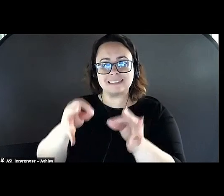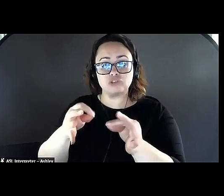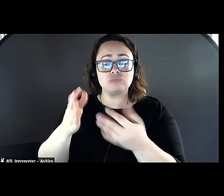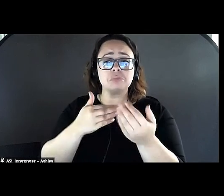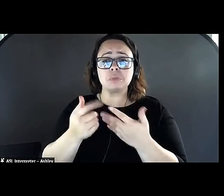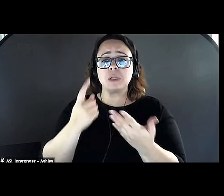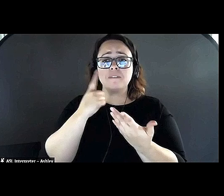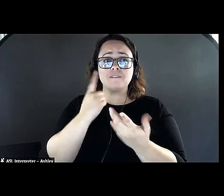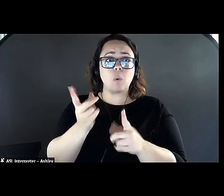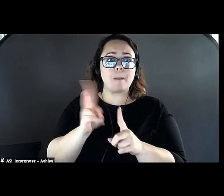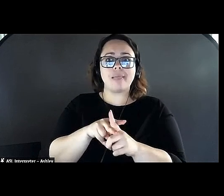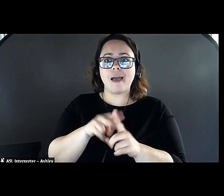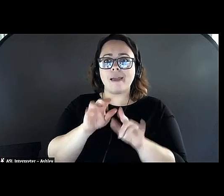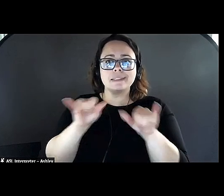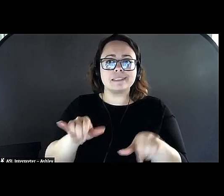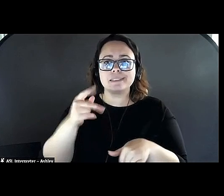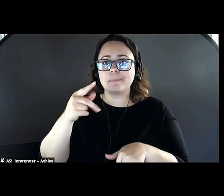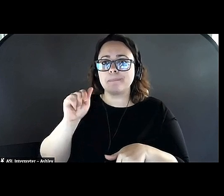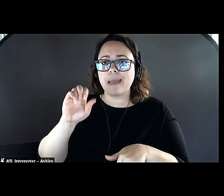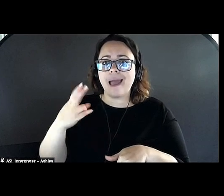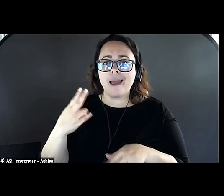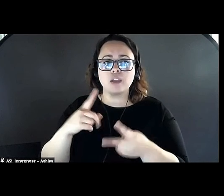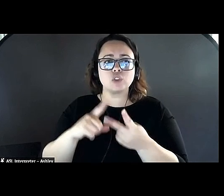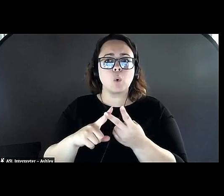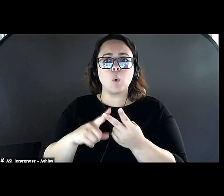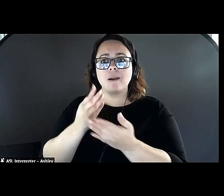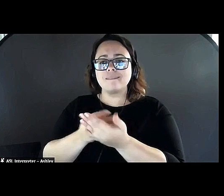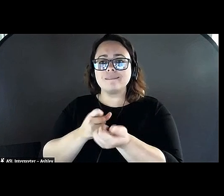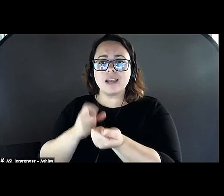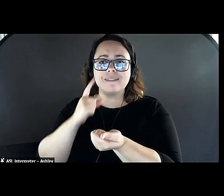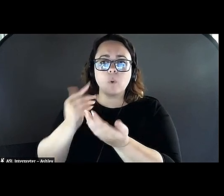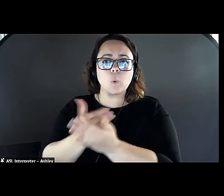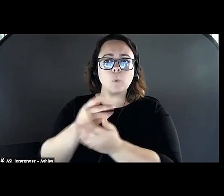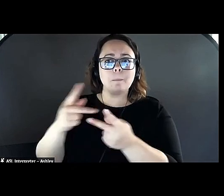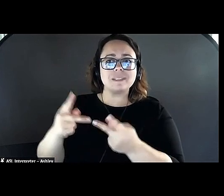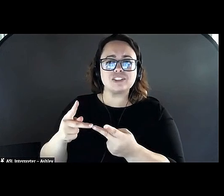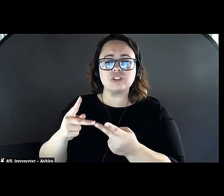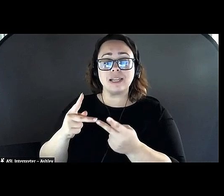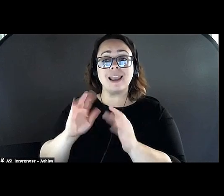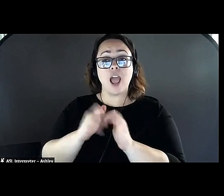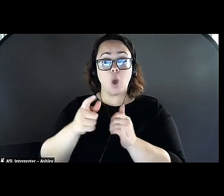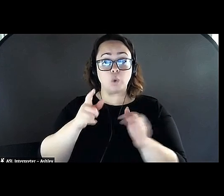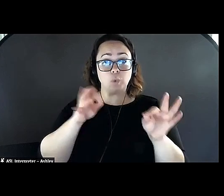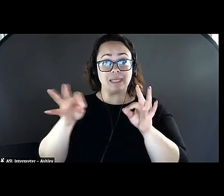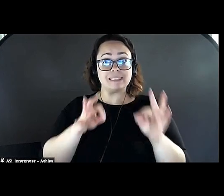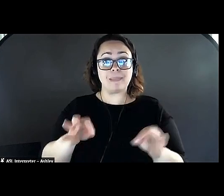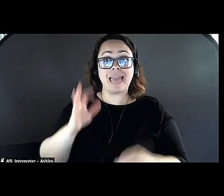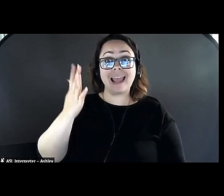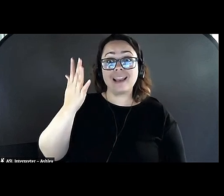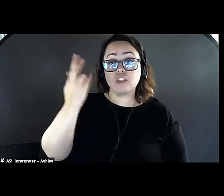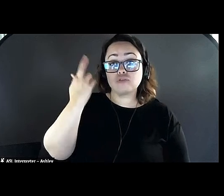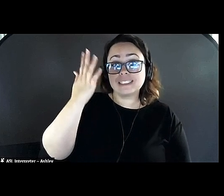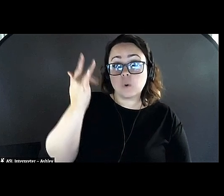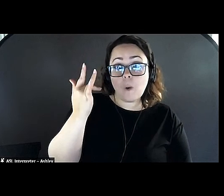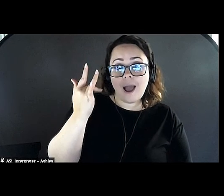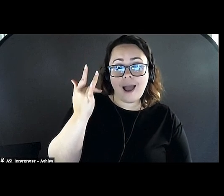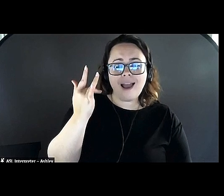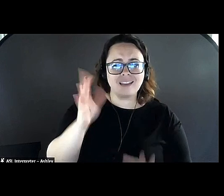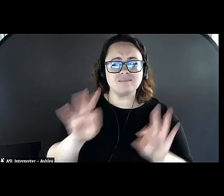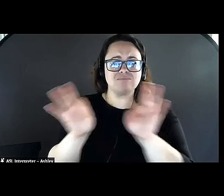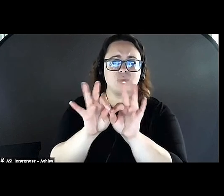applying system patches or funding new positions. How you present the why or the sales pitch